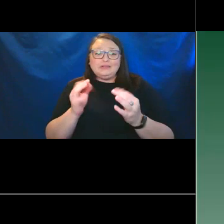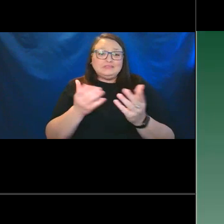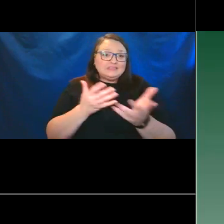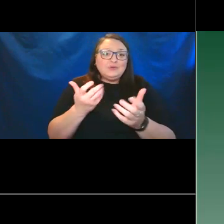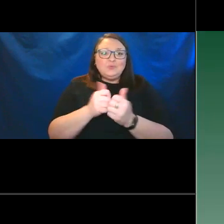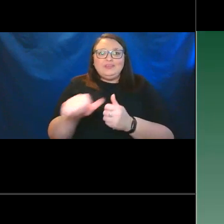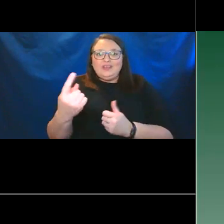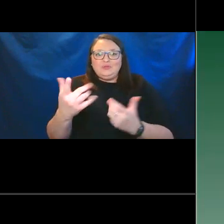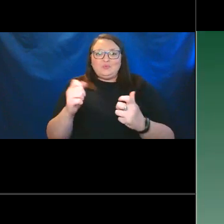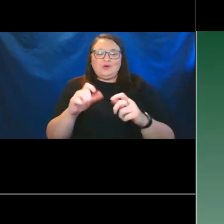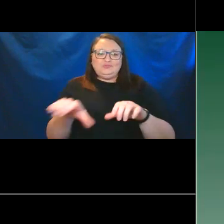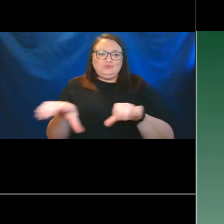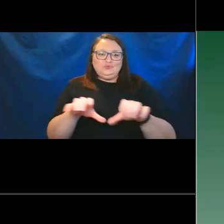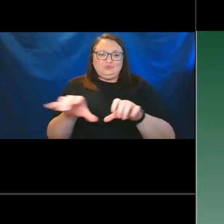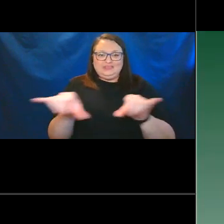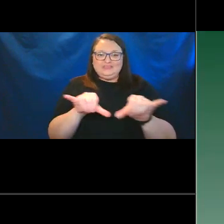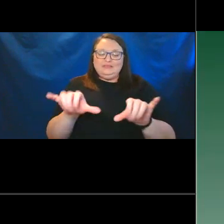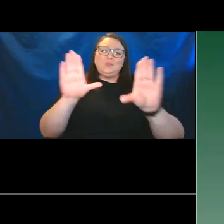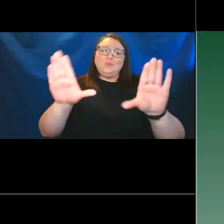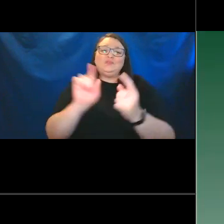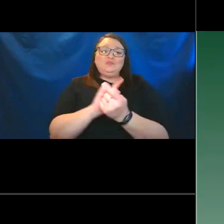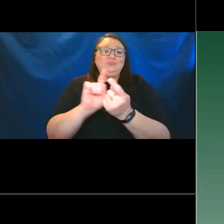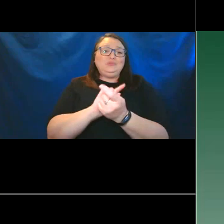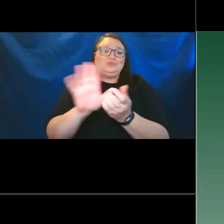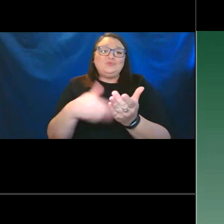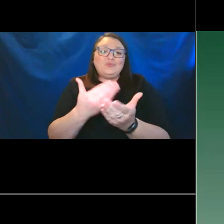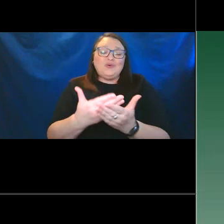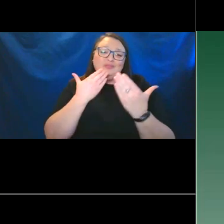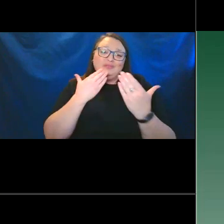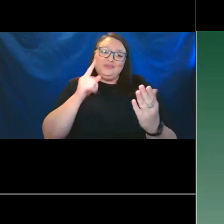So it's wonderful to meet all of you. And thank you for listening.